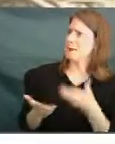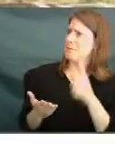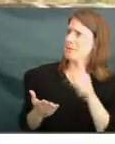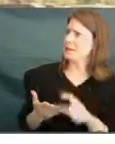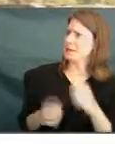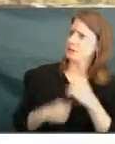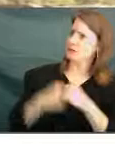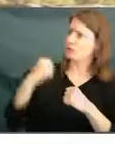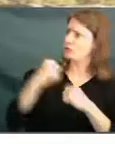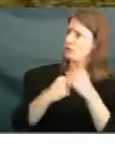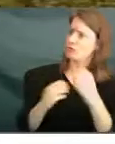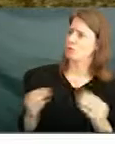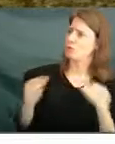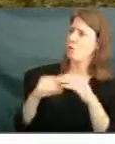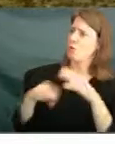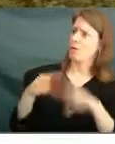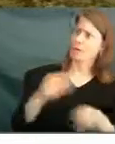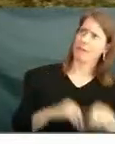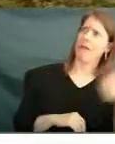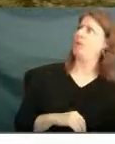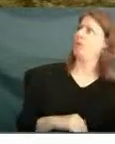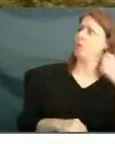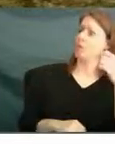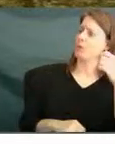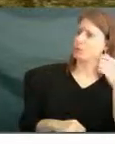taken care of here.